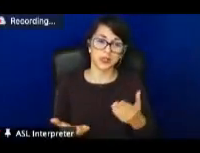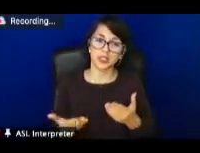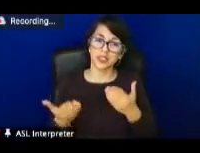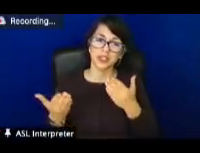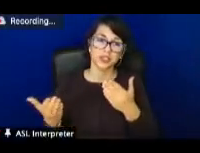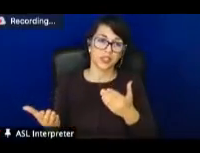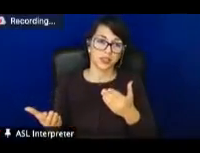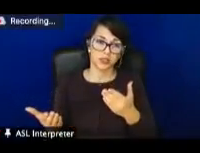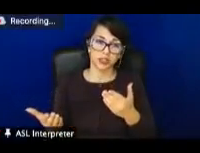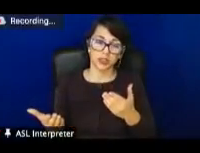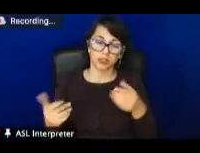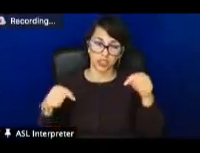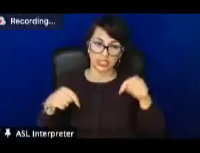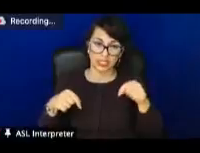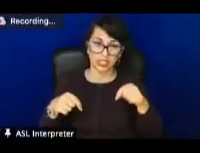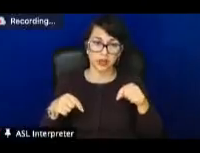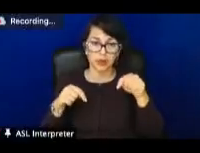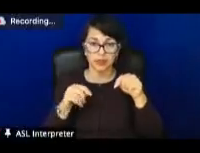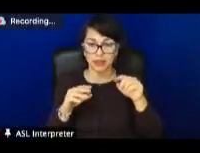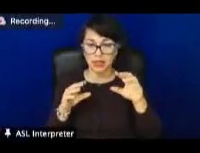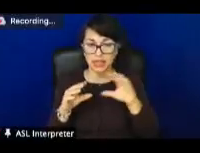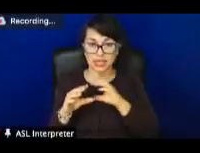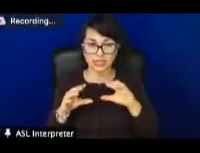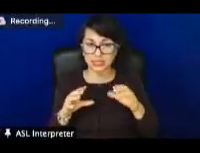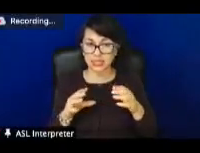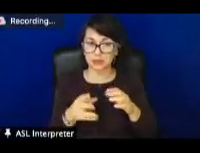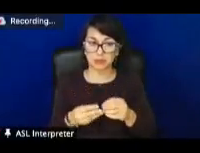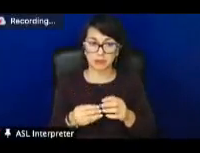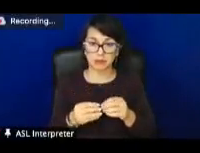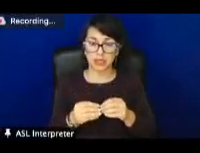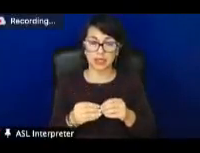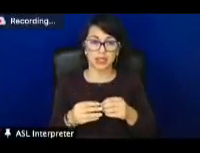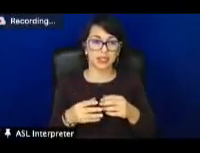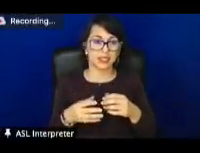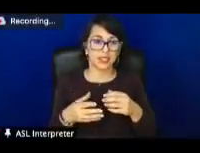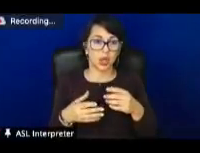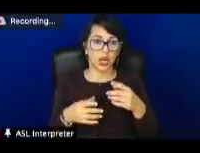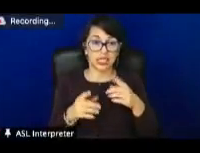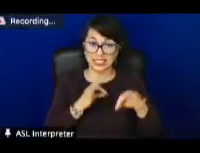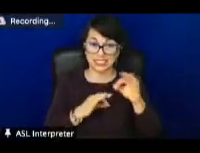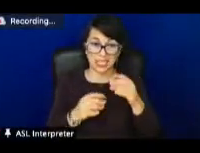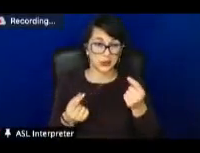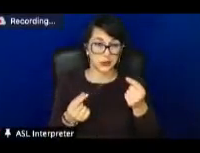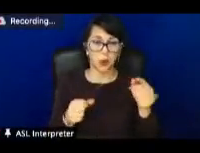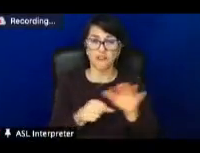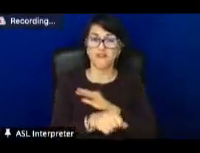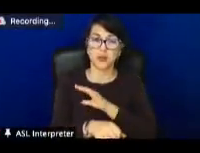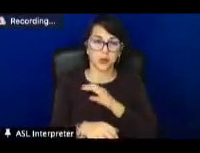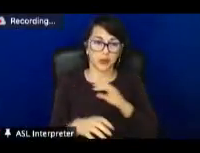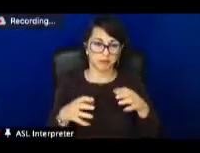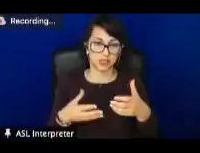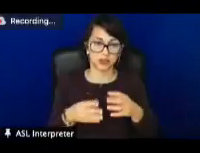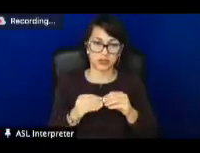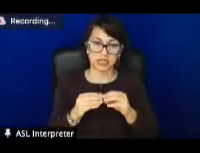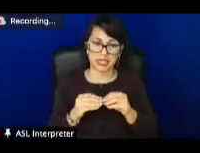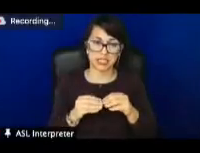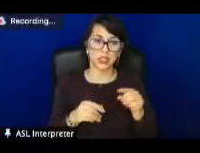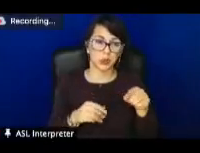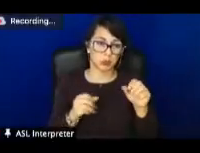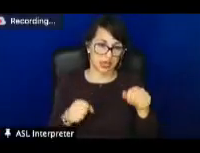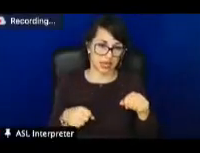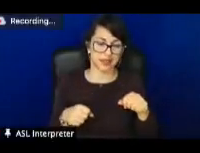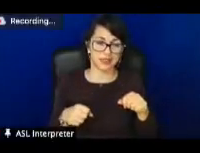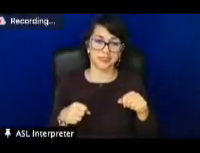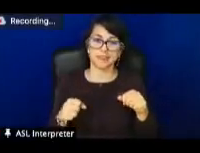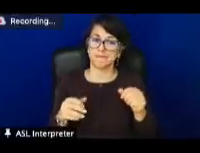to the full commission, and kind of seems like this committee's ready